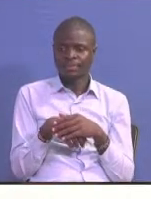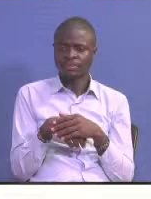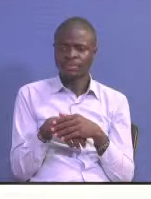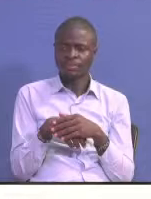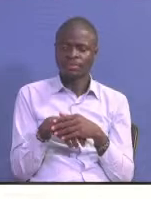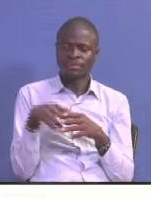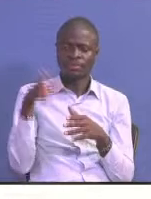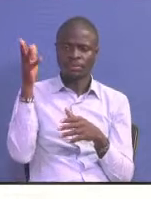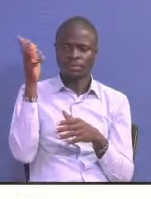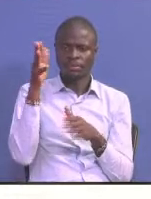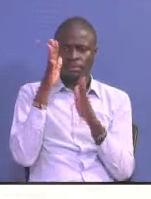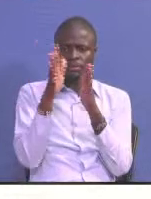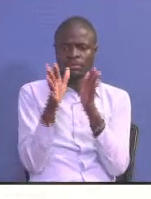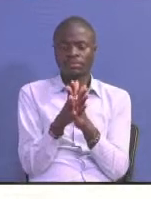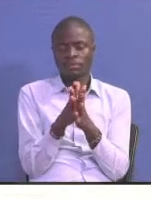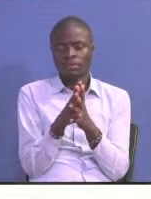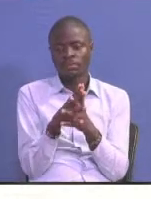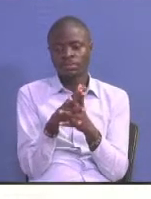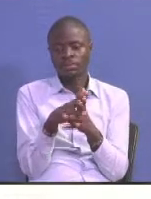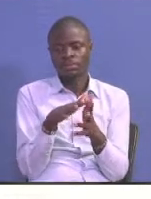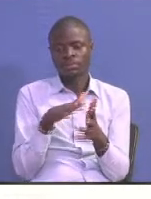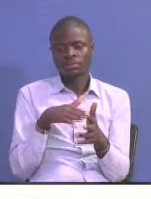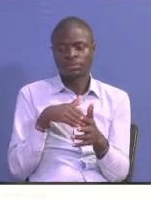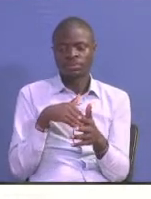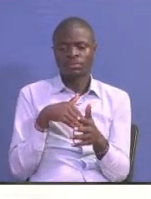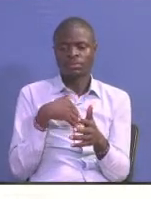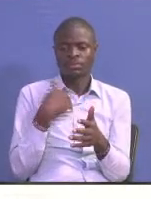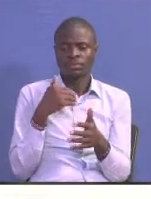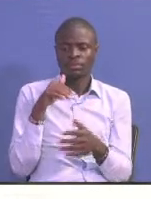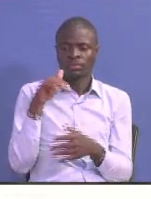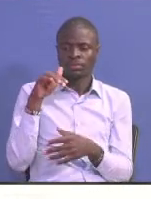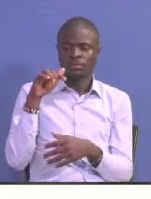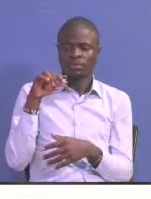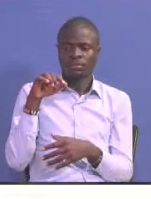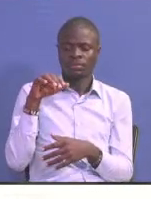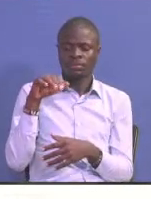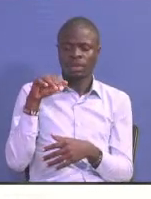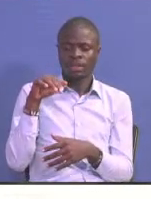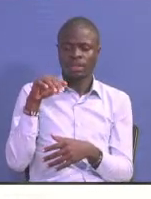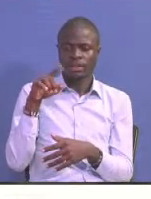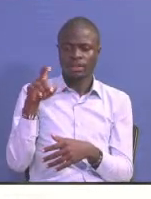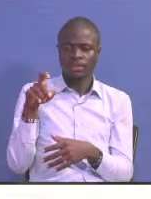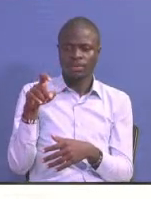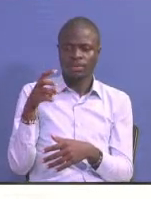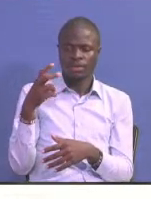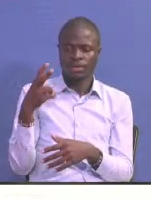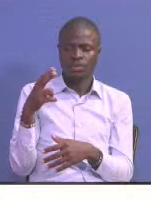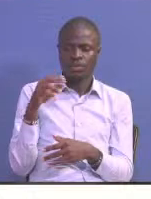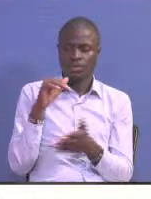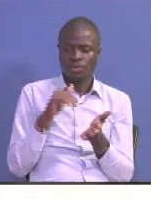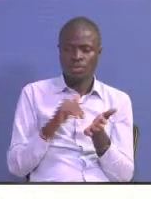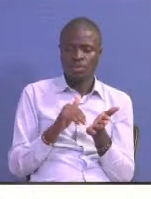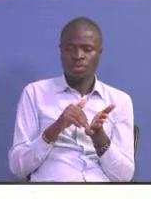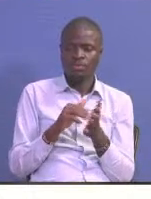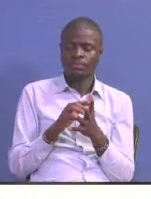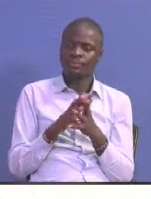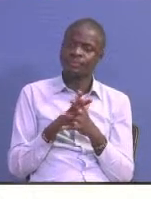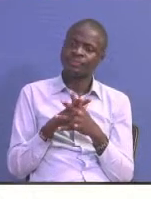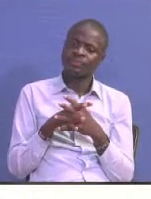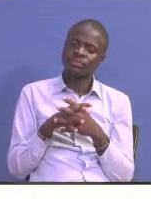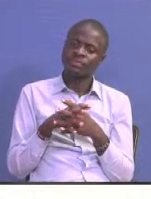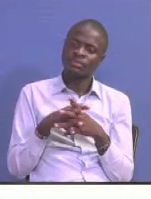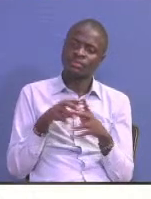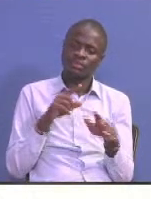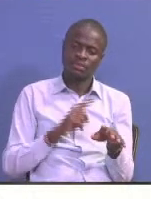lecture. Mine is partly a question and partly a comment, 2 comments actually. When